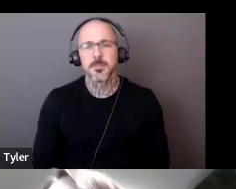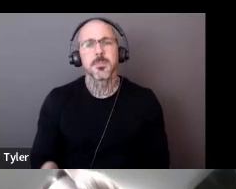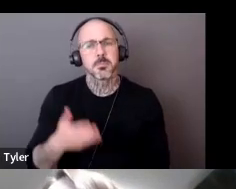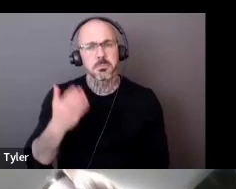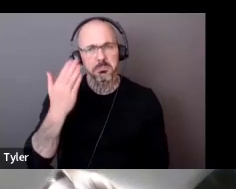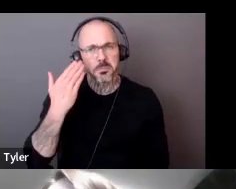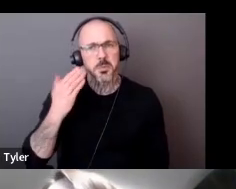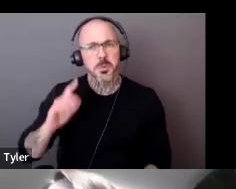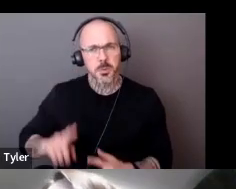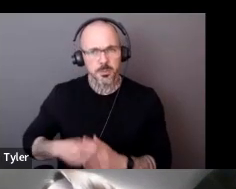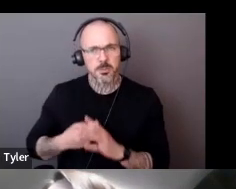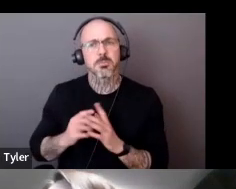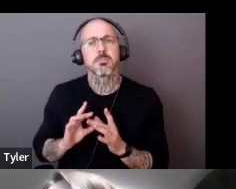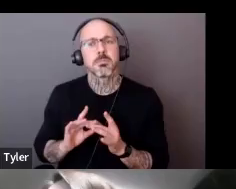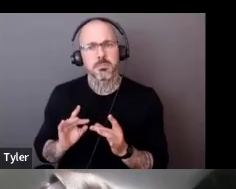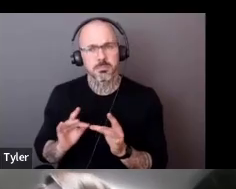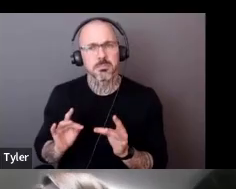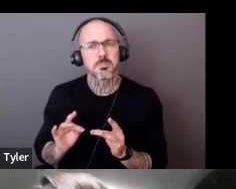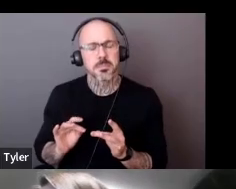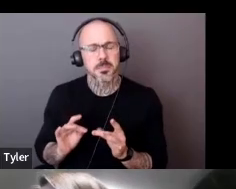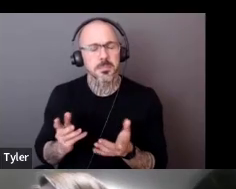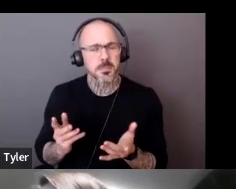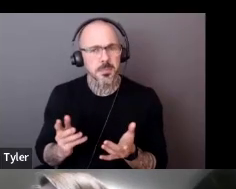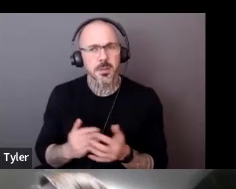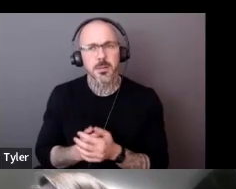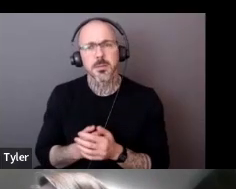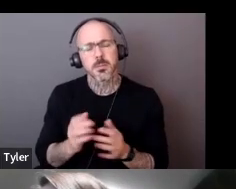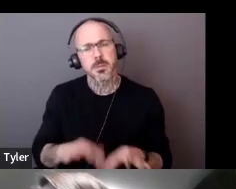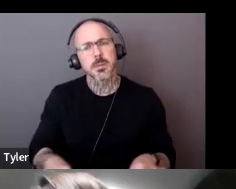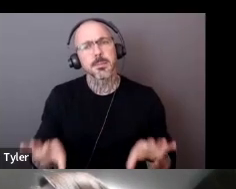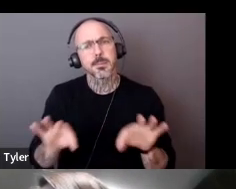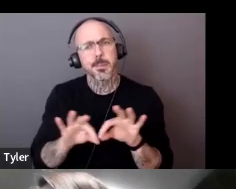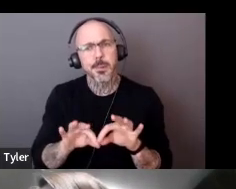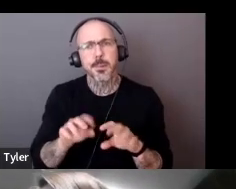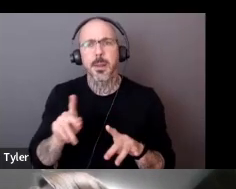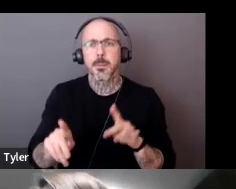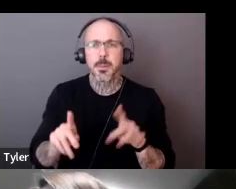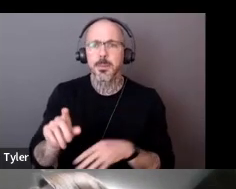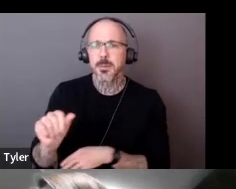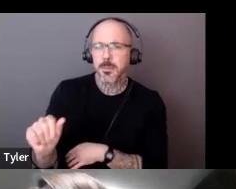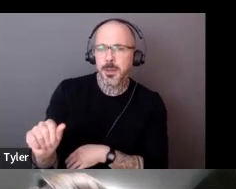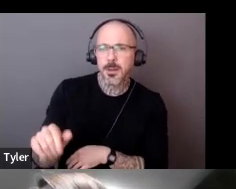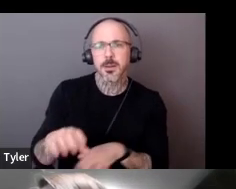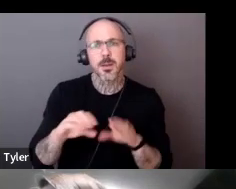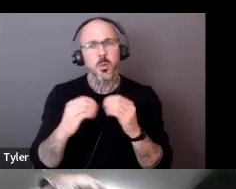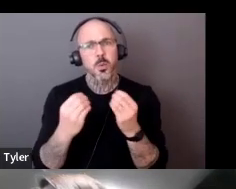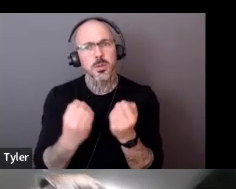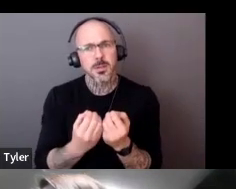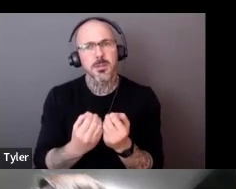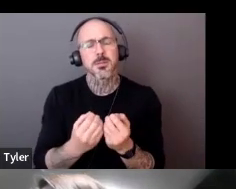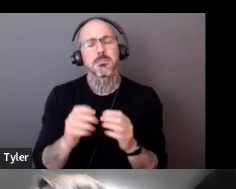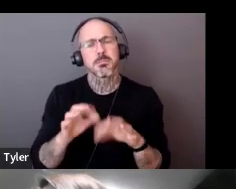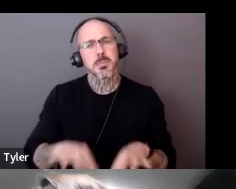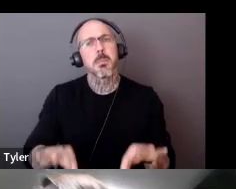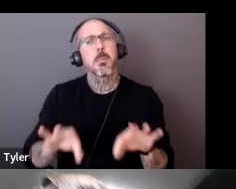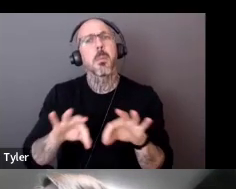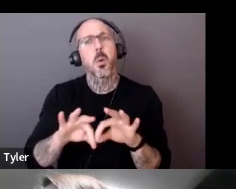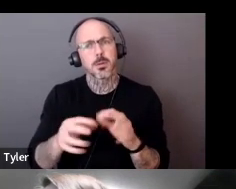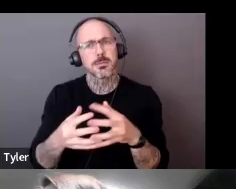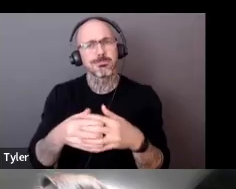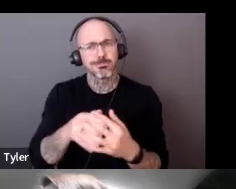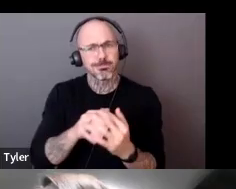and organizations need to be mindful. I mean, we talk a lot about intersectionality.